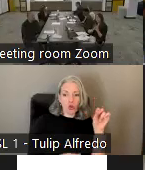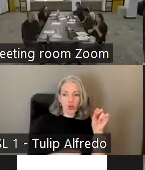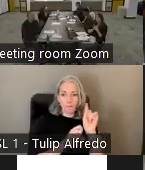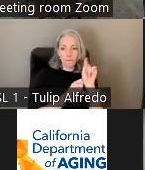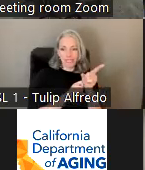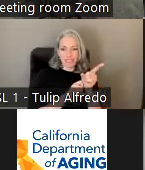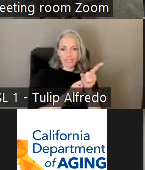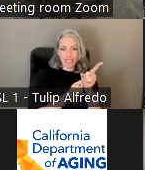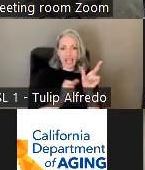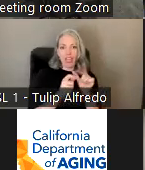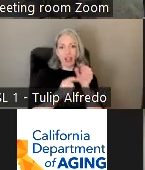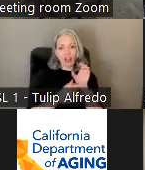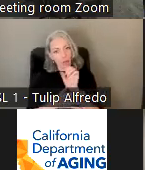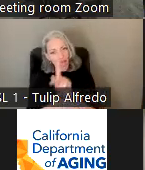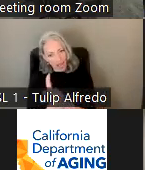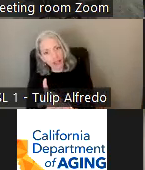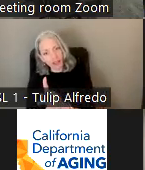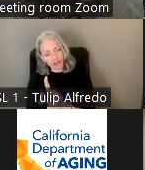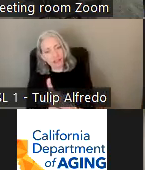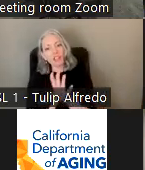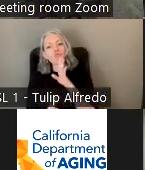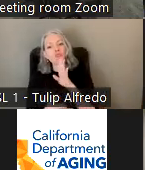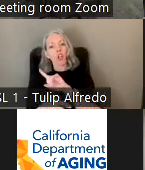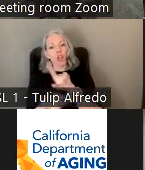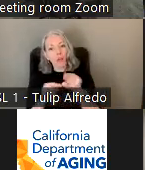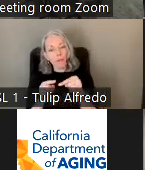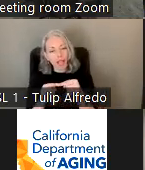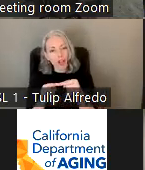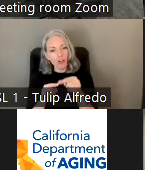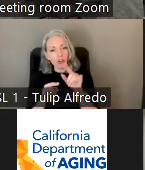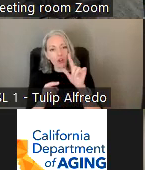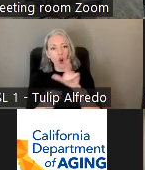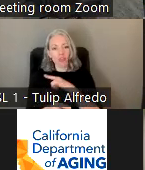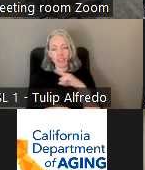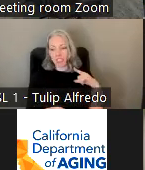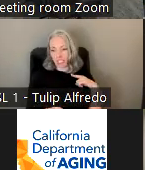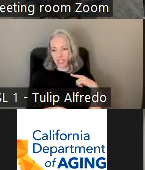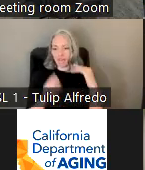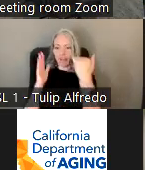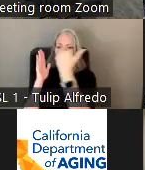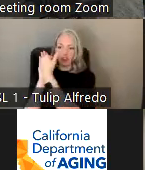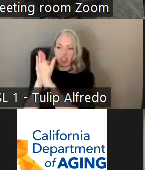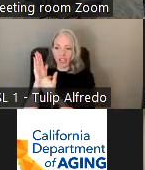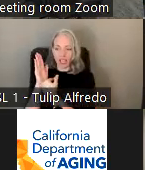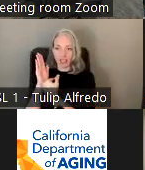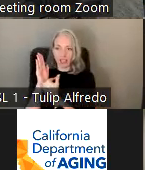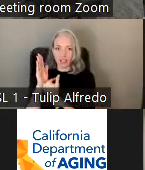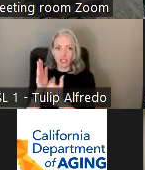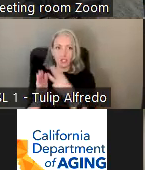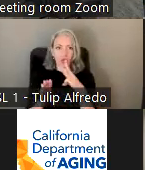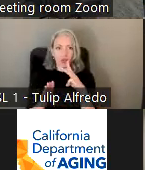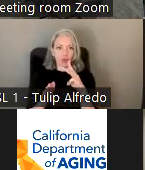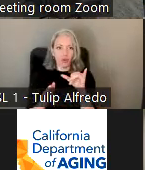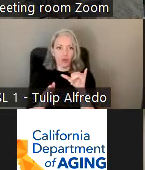And then we're going to come back and talk about our legislative agenda. And Wynn is back with us. And